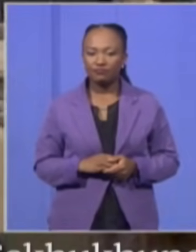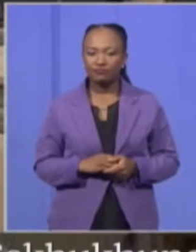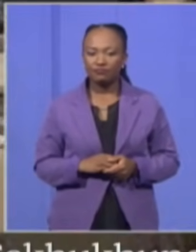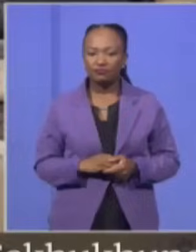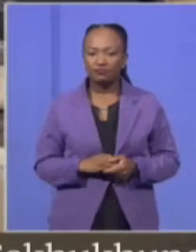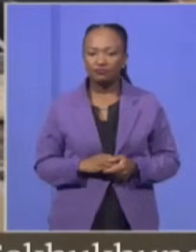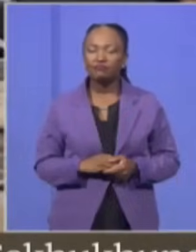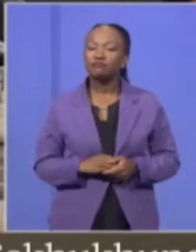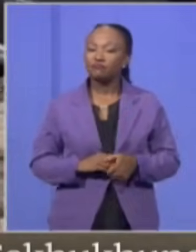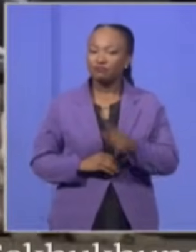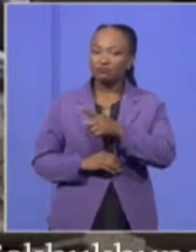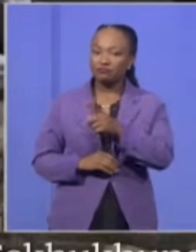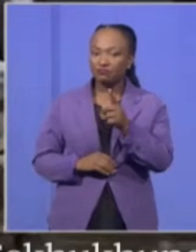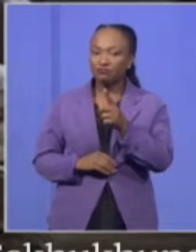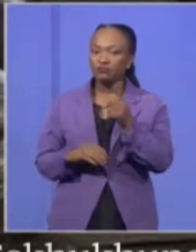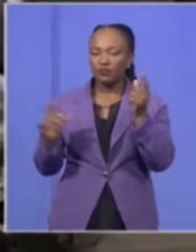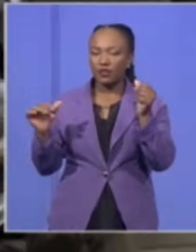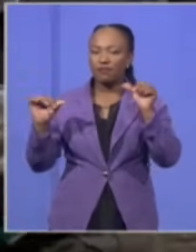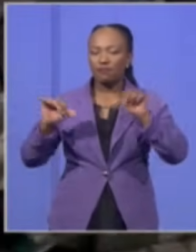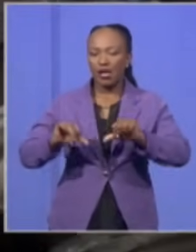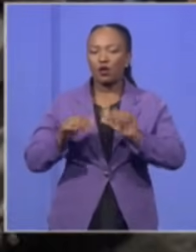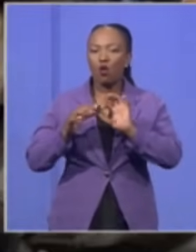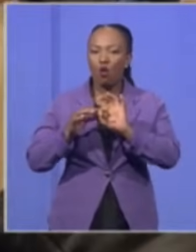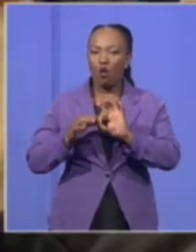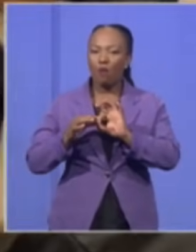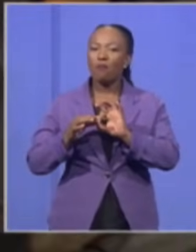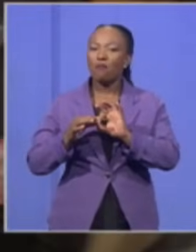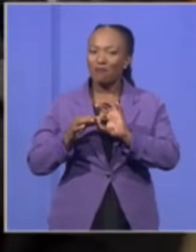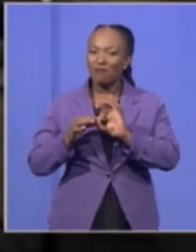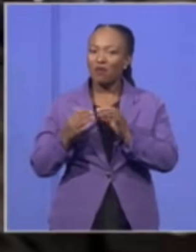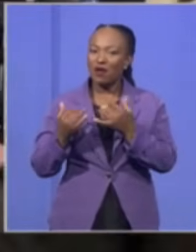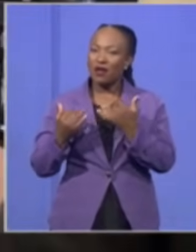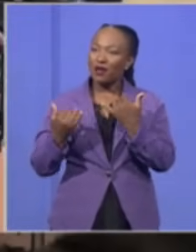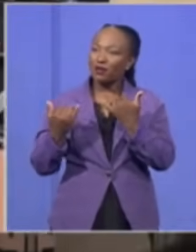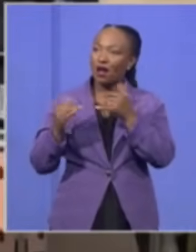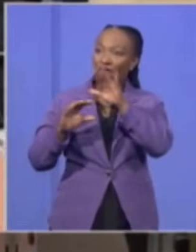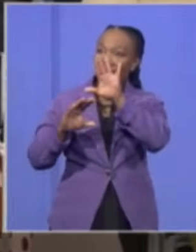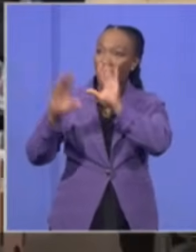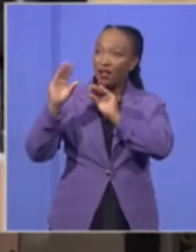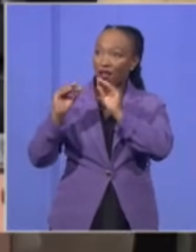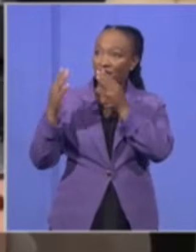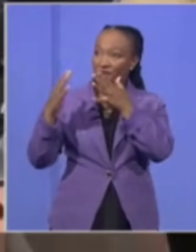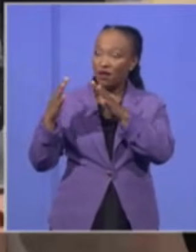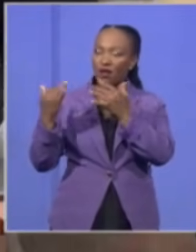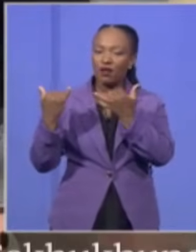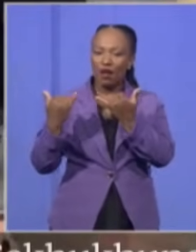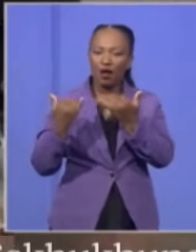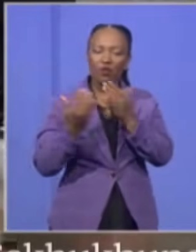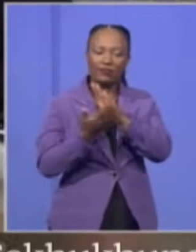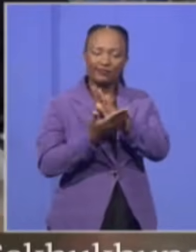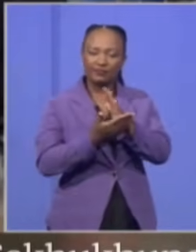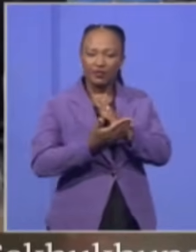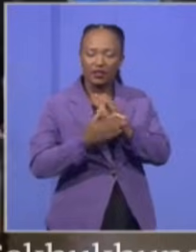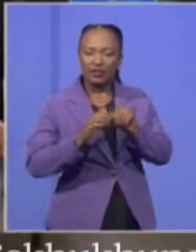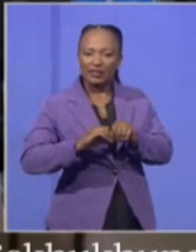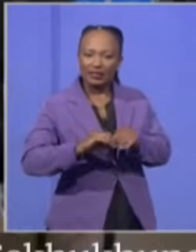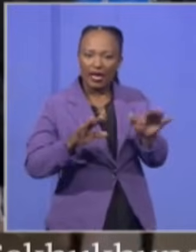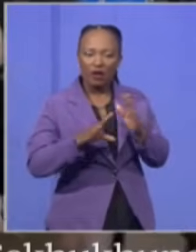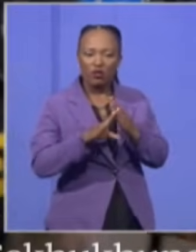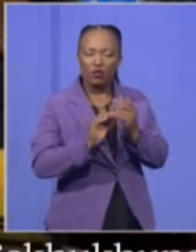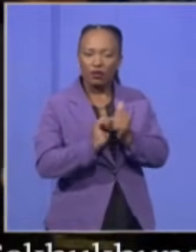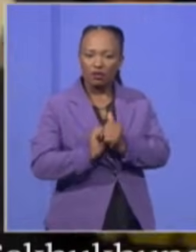Ba bua gae le bokgoni le tsebo tšeo ba ile go di abelana le bašomi mmogo ka bona. Baswa ba ba borakgwebo potlana ba re ba ile go